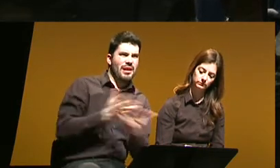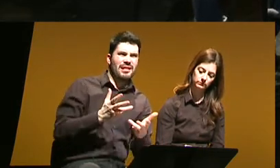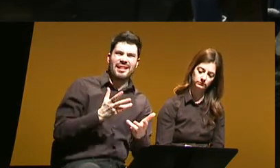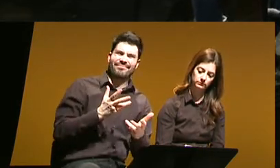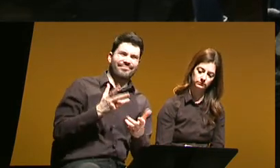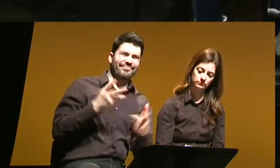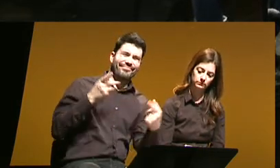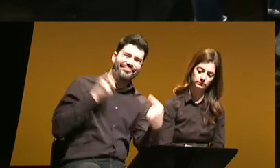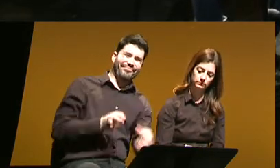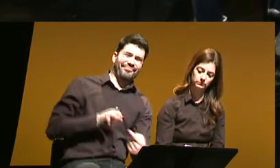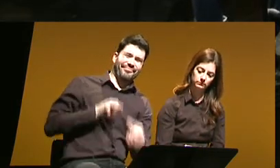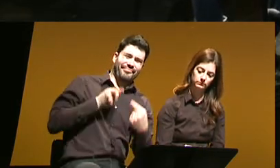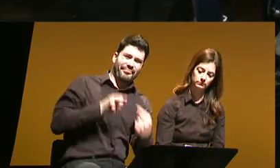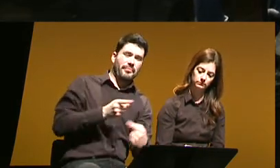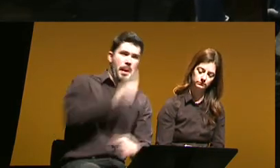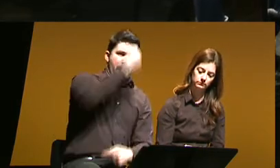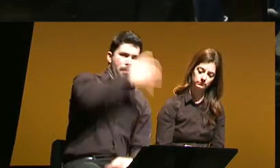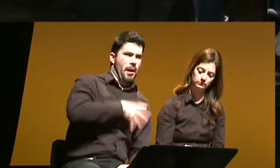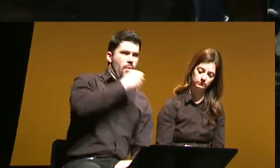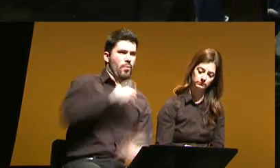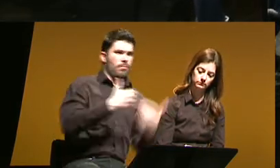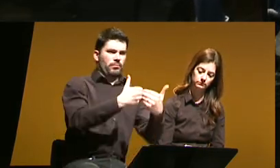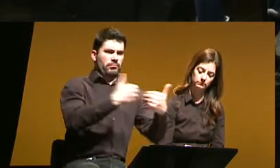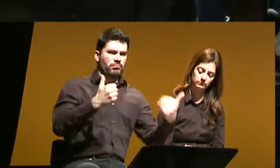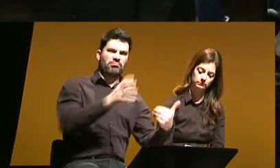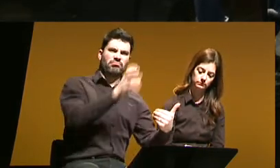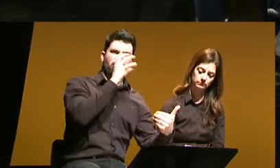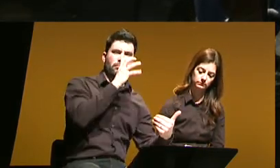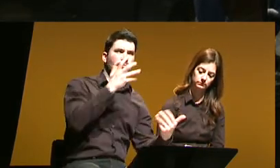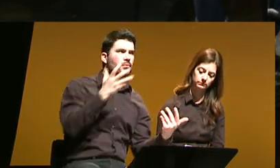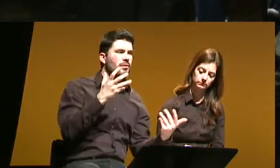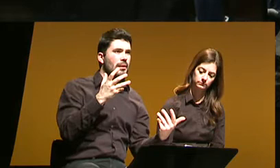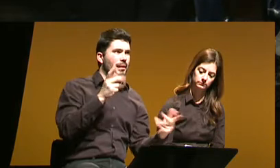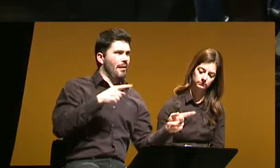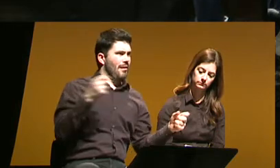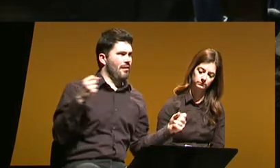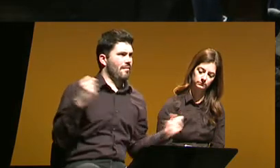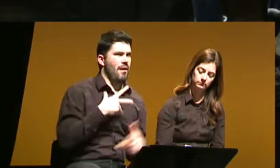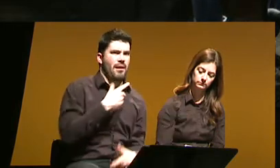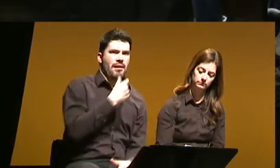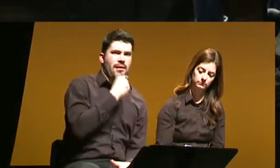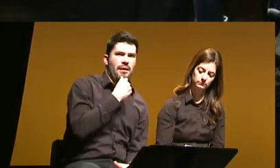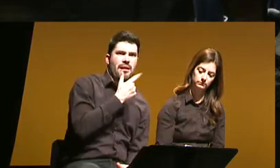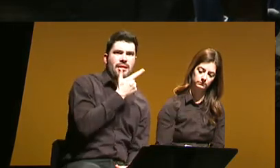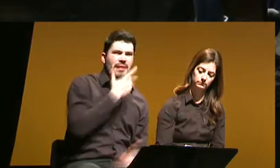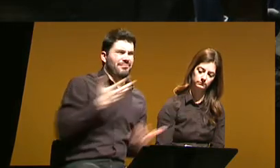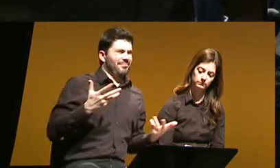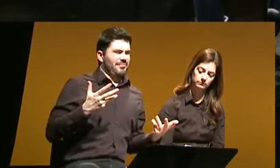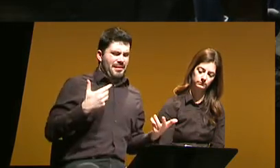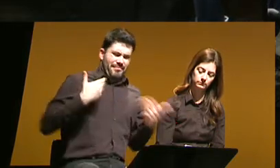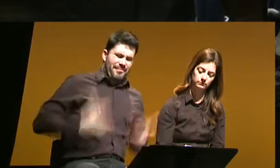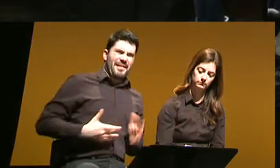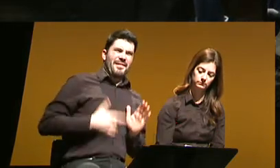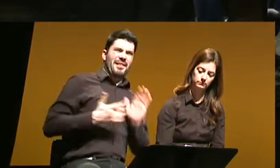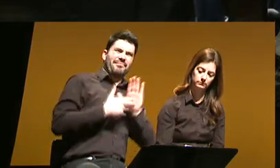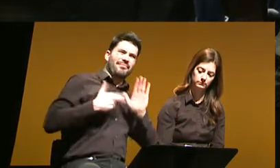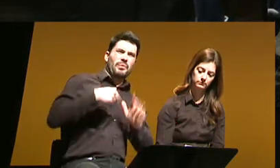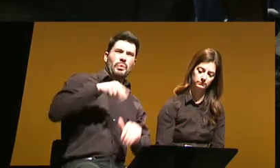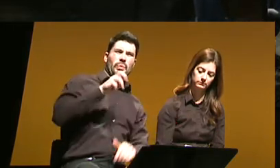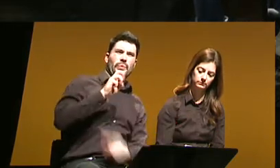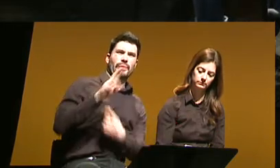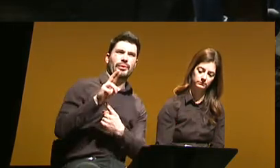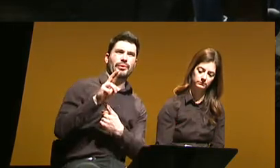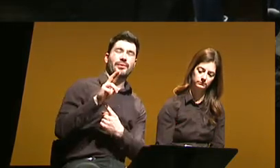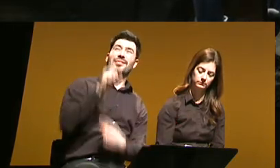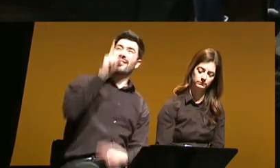rigid gender roles ascribed to men and to women. I had trouble with the homophobia because I identify as queer. I had trouble believing